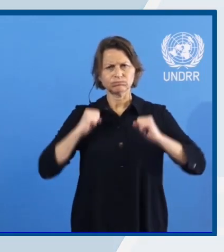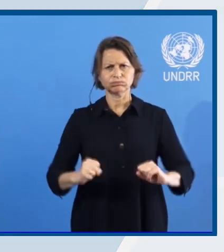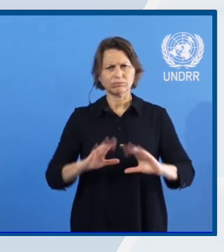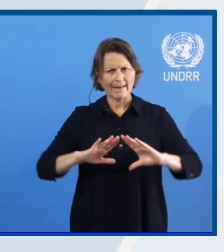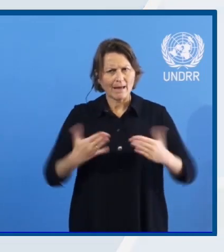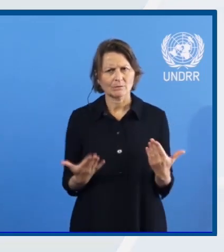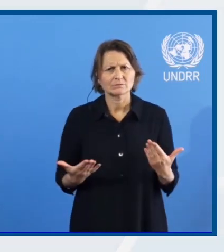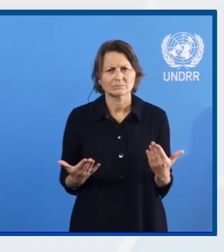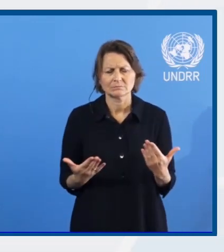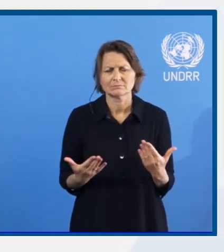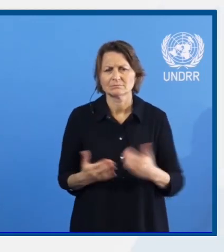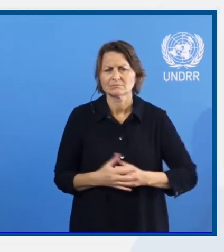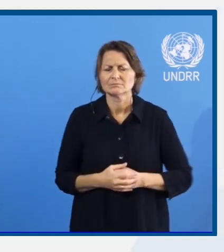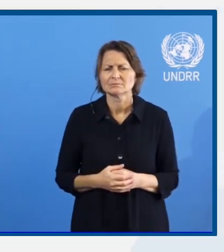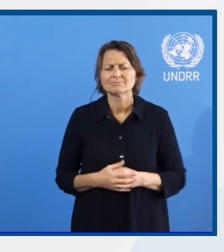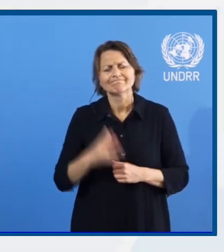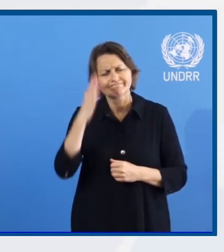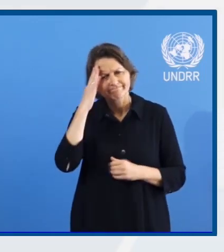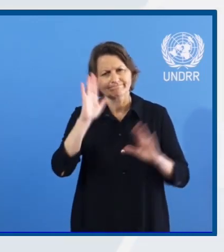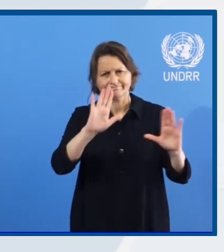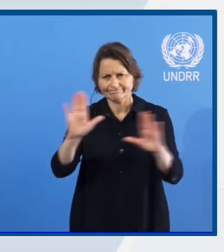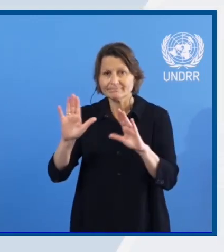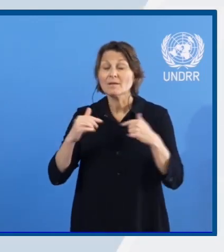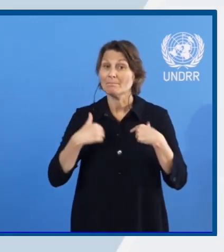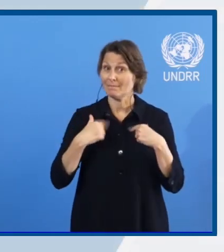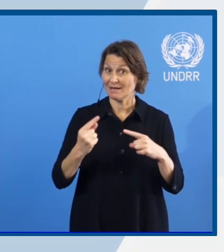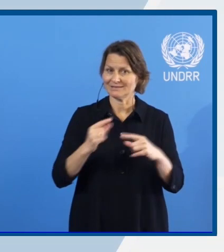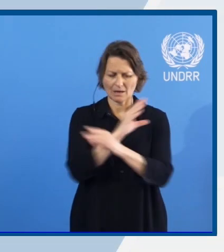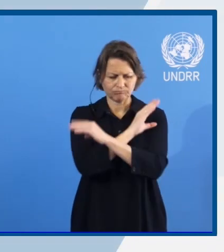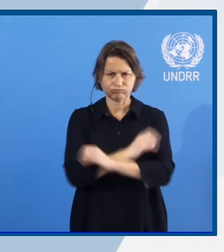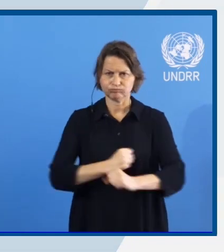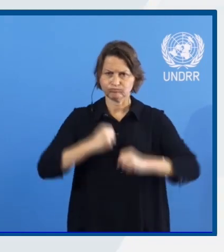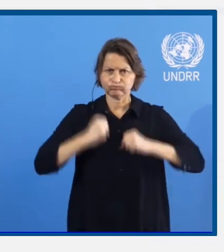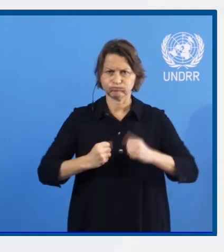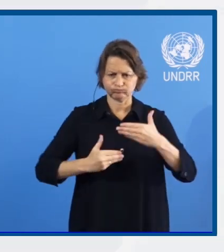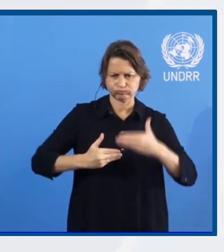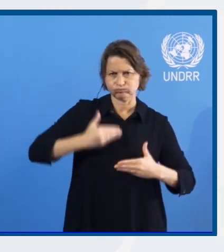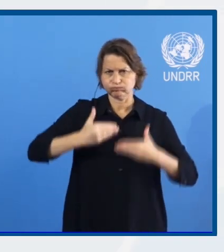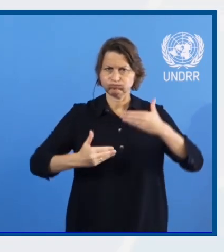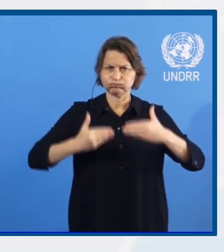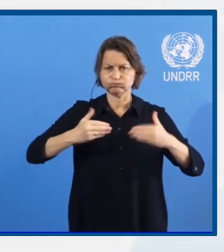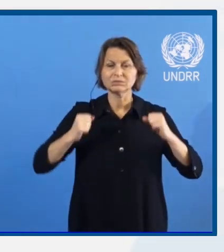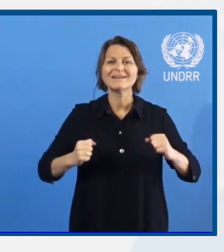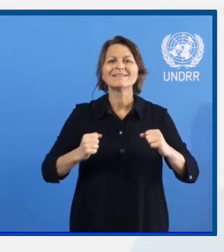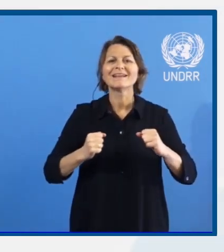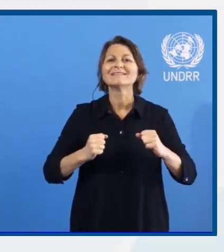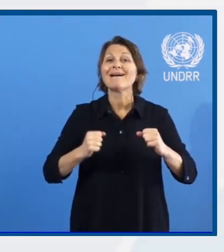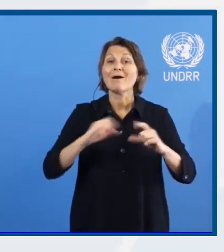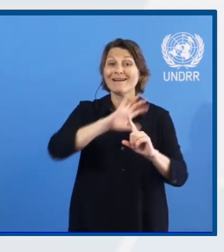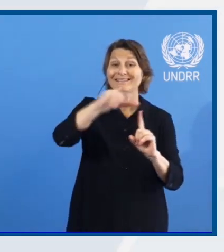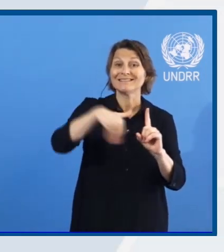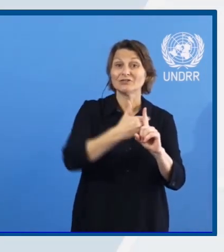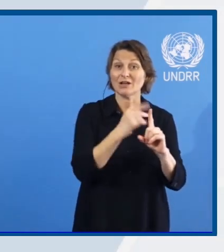resilience, that the resilience building is embedded in the framework of the Sdg Bonds.